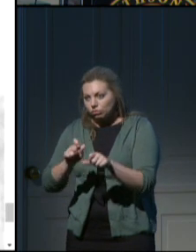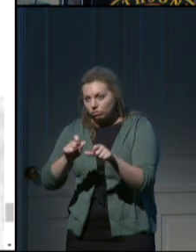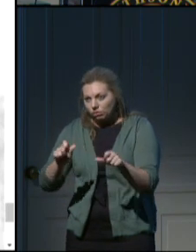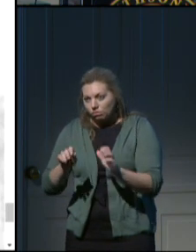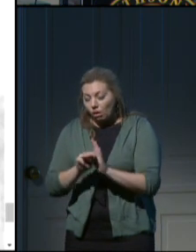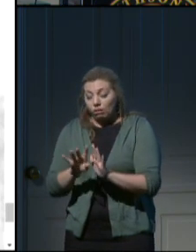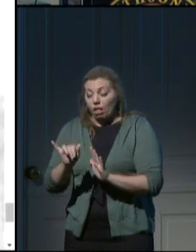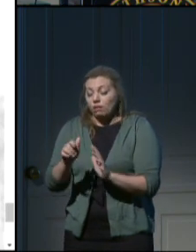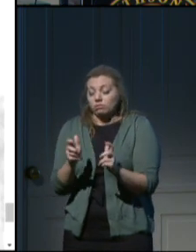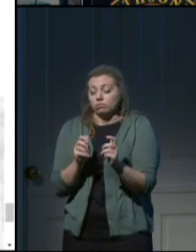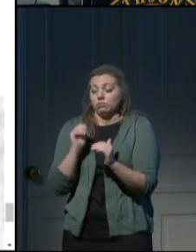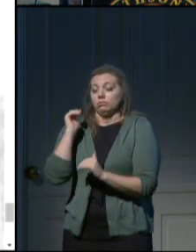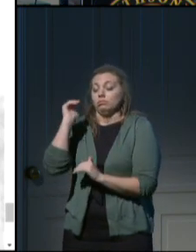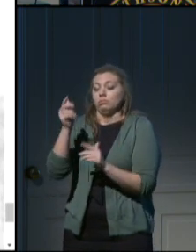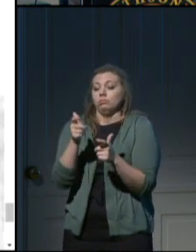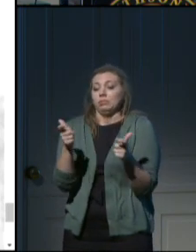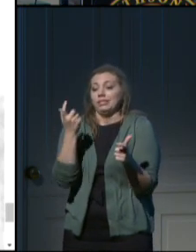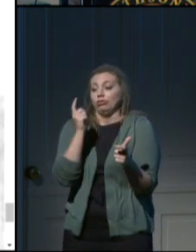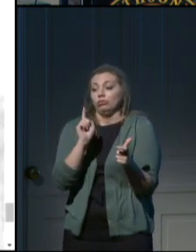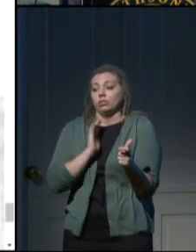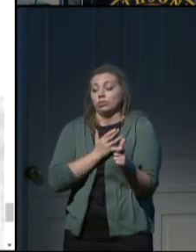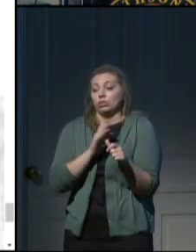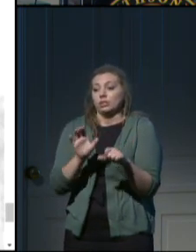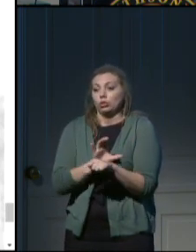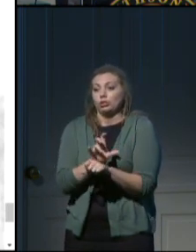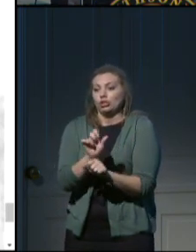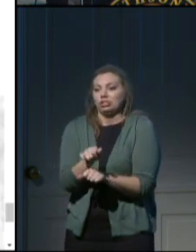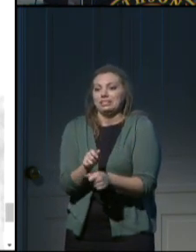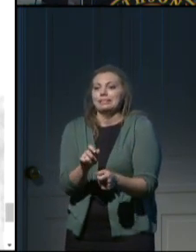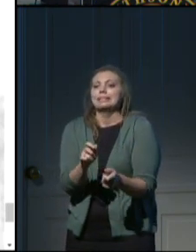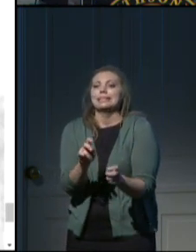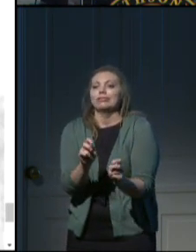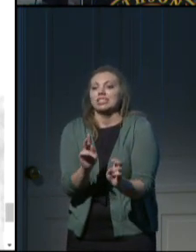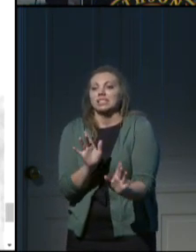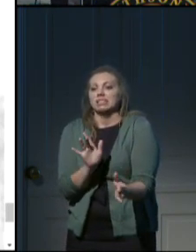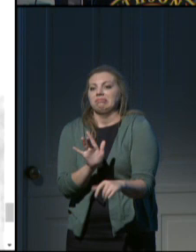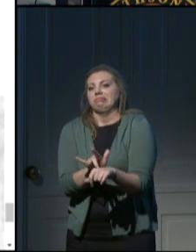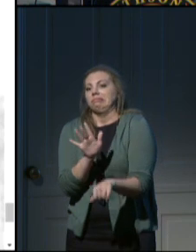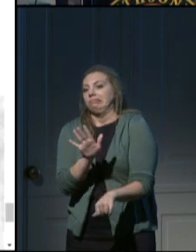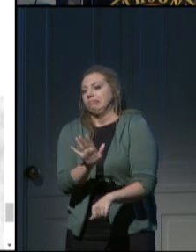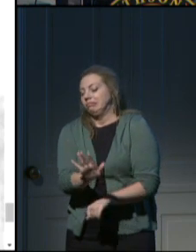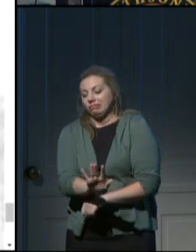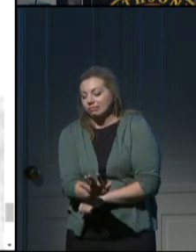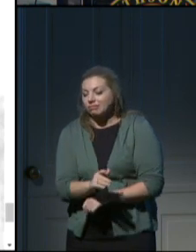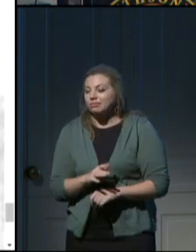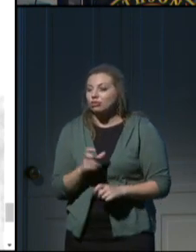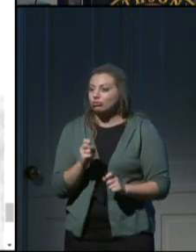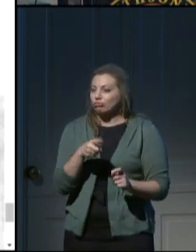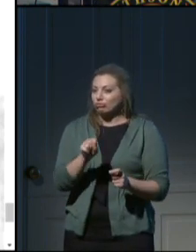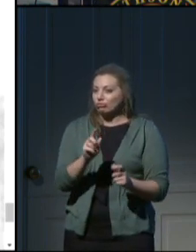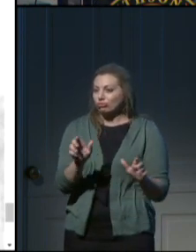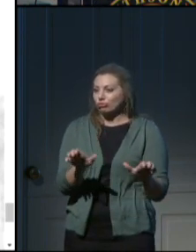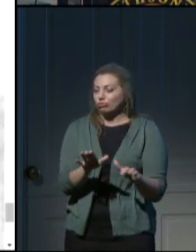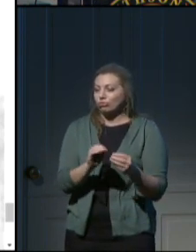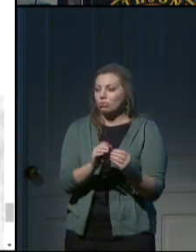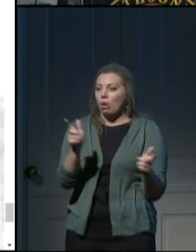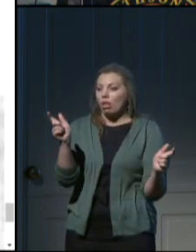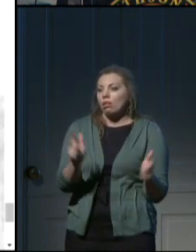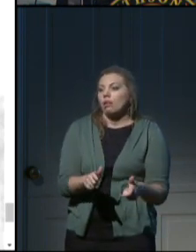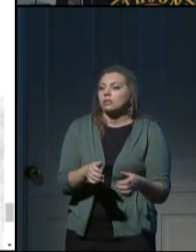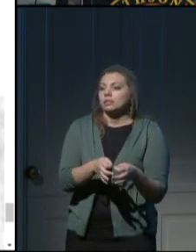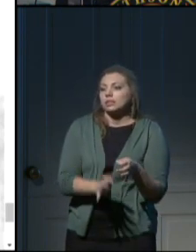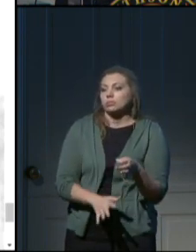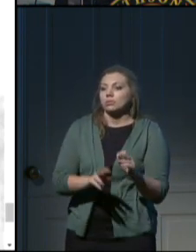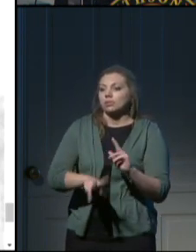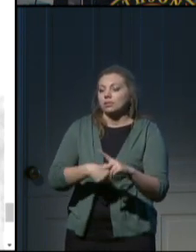way, way too big for our computers to even mess with. So we got them to do a scaled down version for us, and